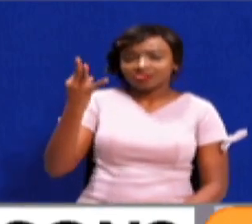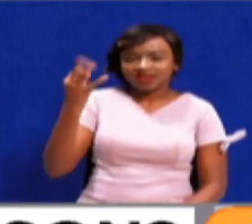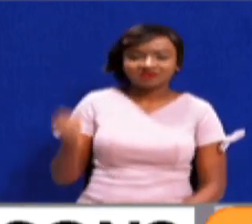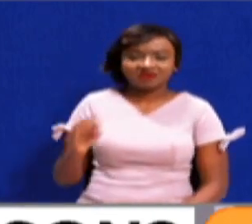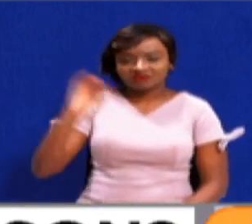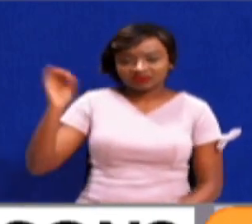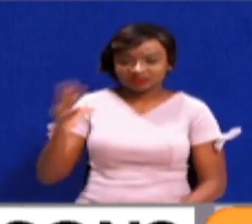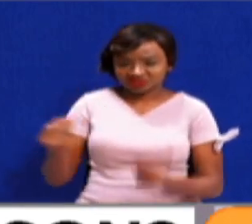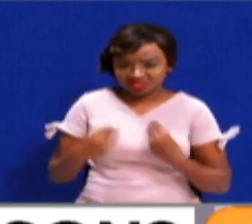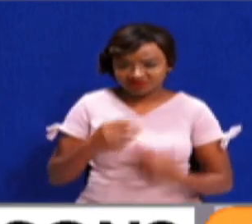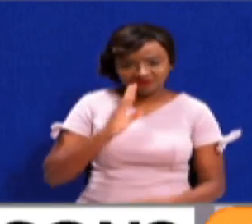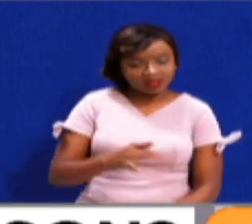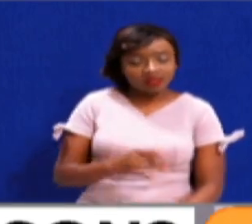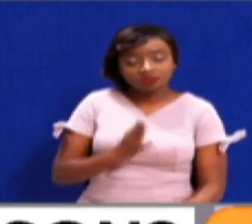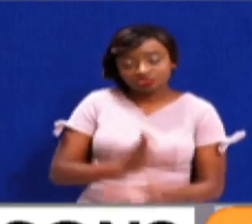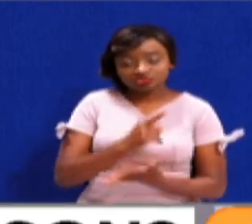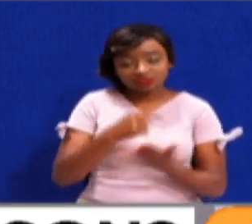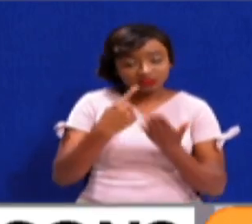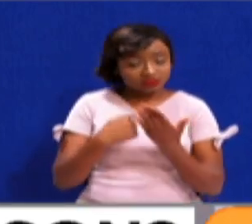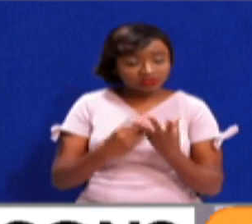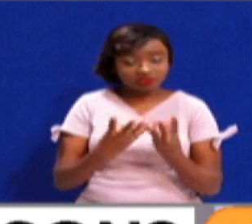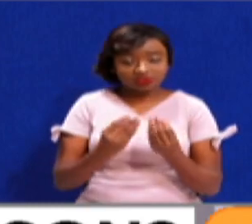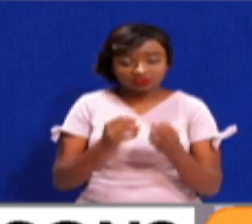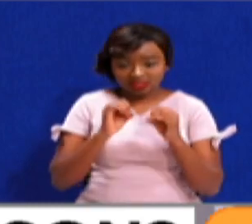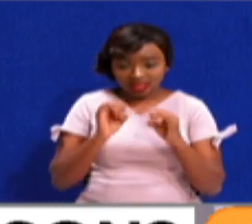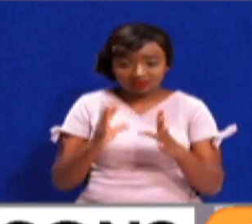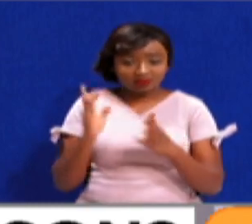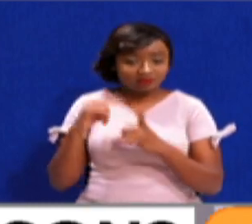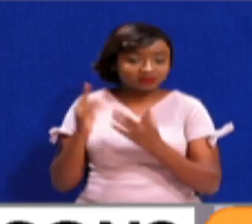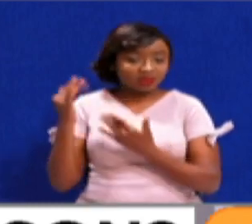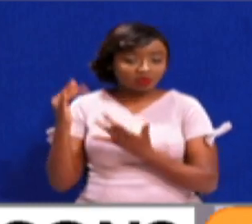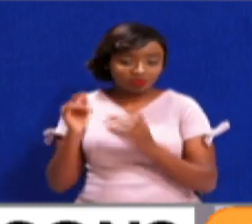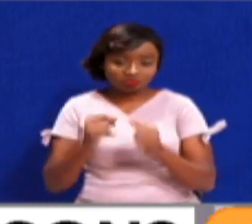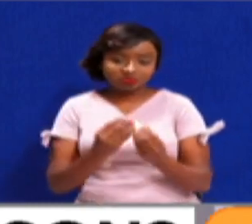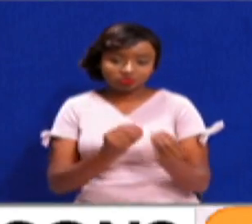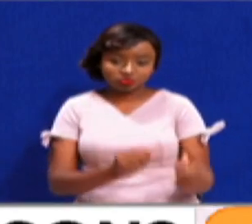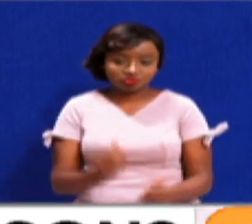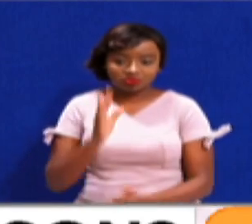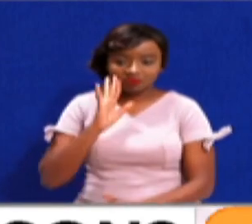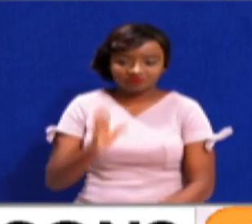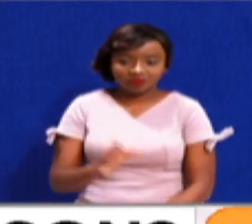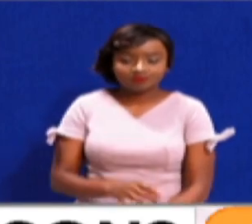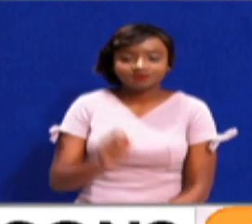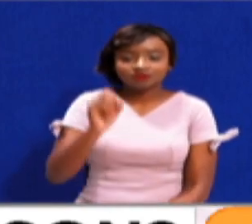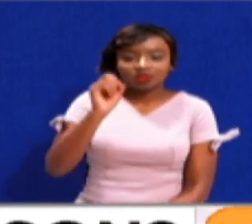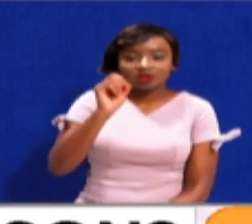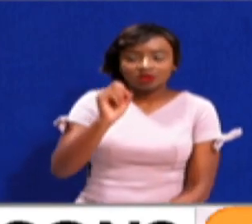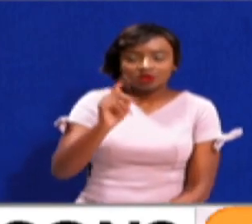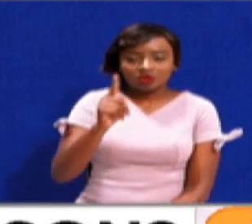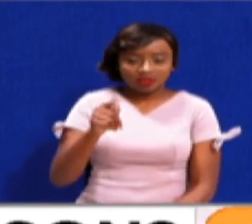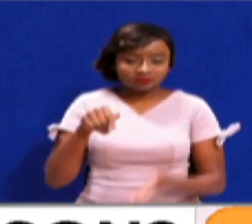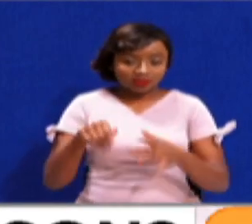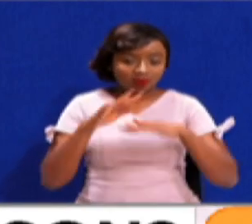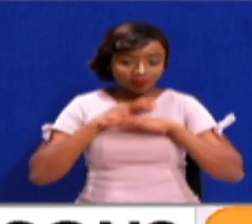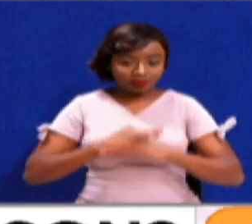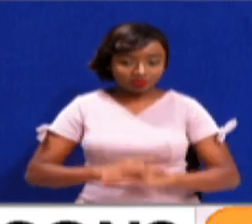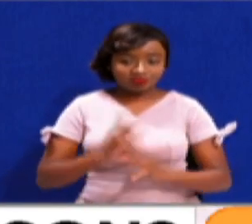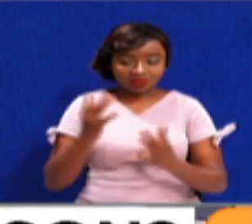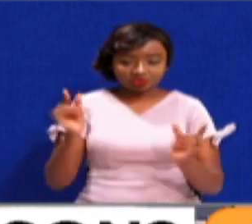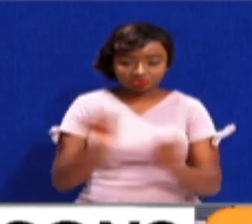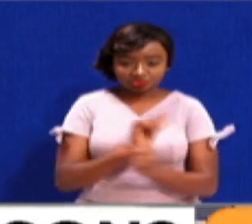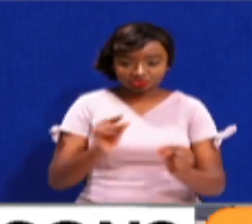or so? So it's a very difficult discussion, and hopefully it will get where it's supposed to be. All right, guys, we need to take a break. When